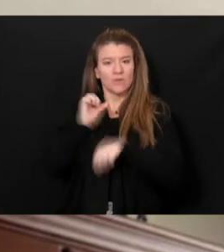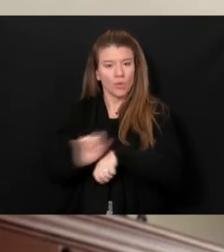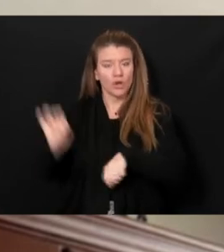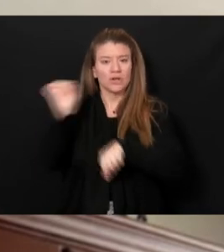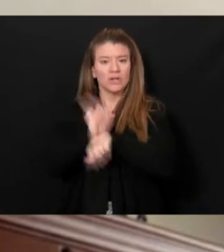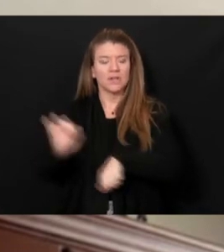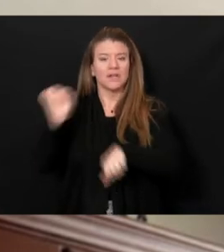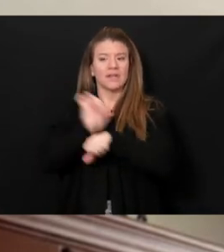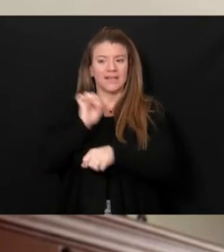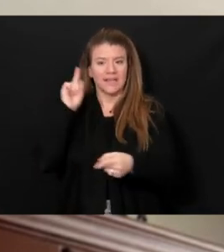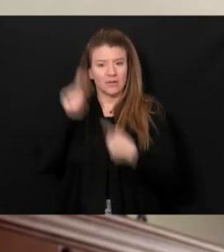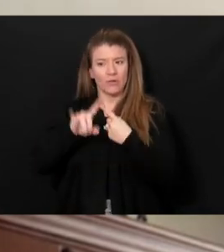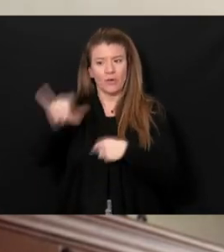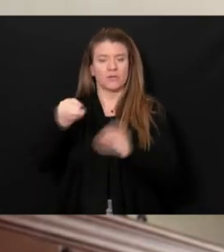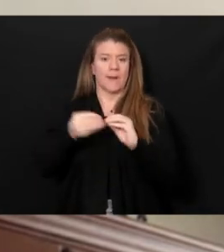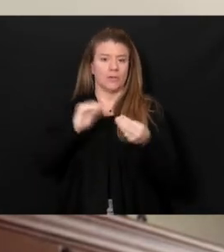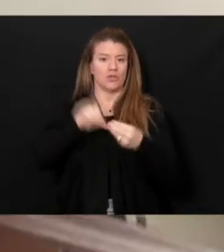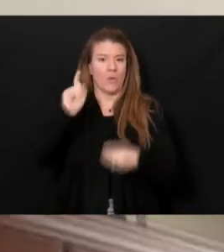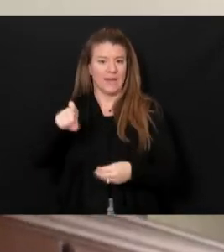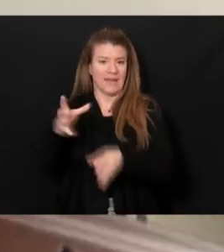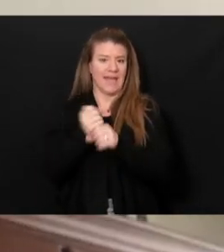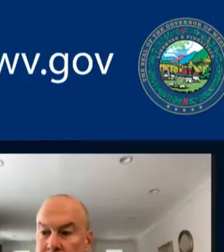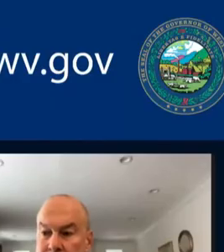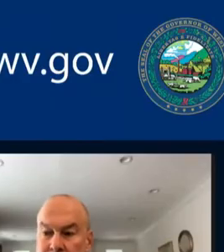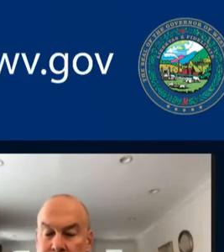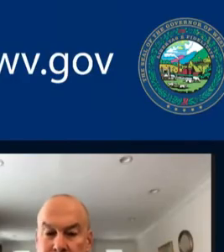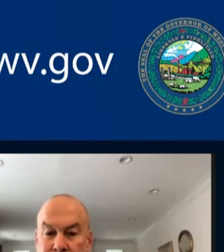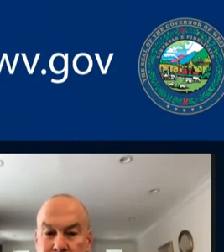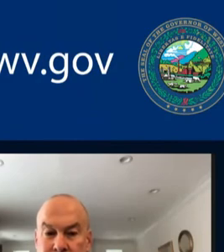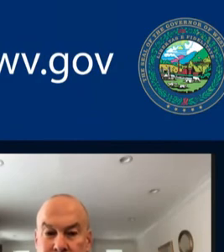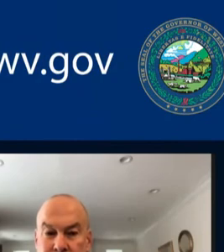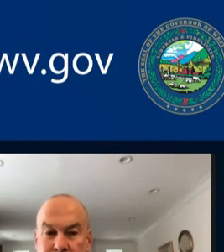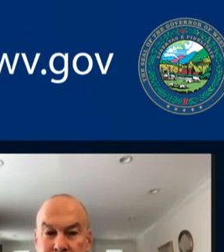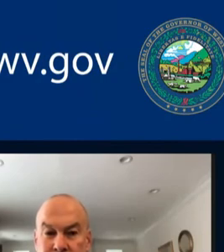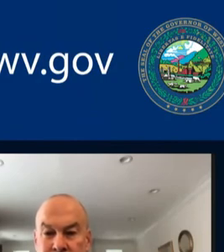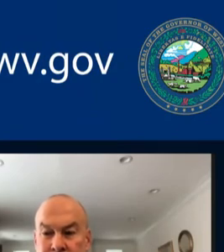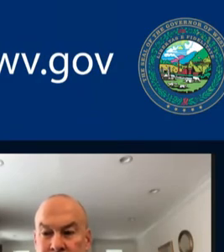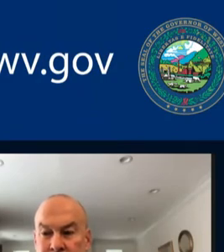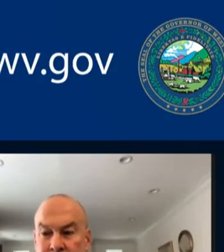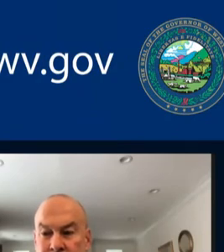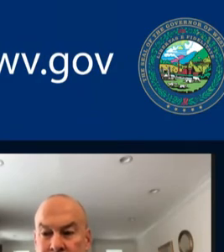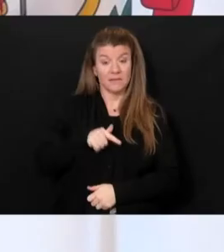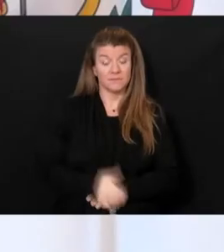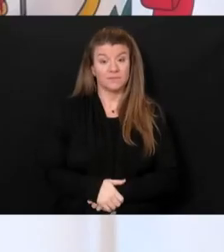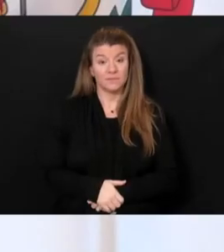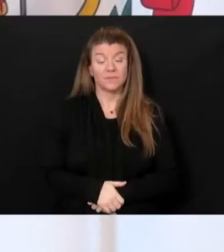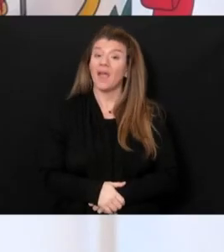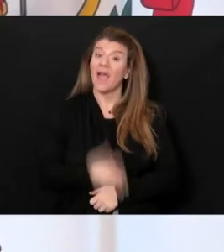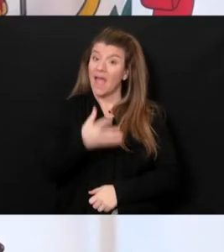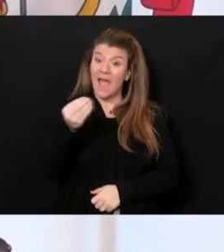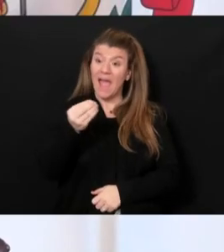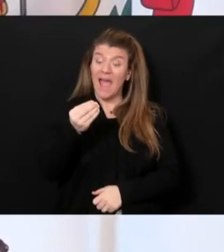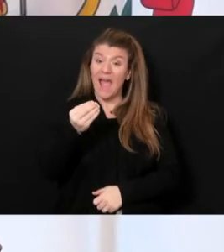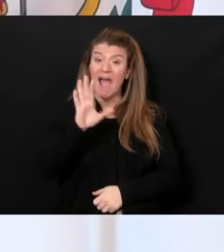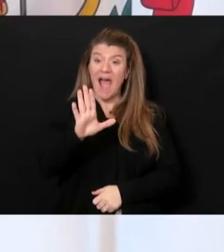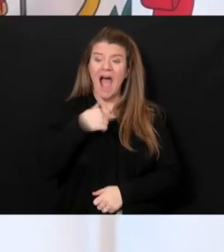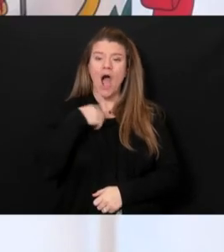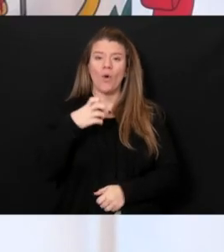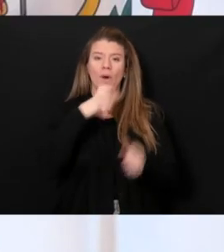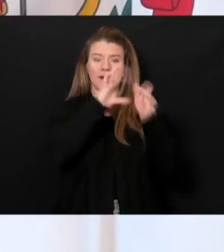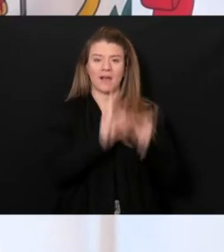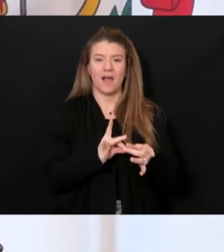to get to those numbers that we need to get to. Come back to me just one second. And Phil, you know, if I could just comment